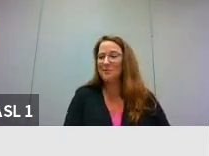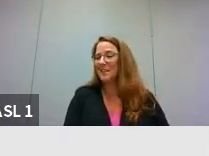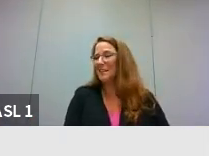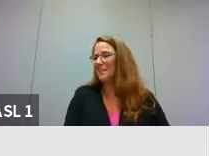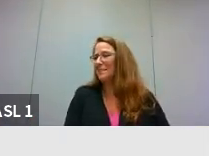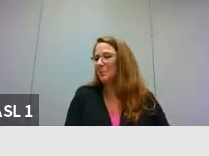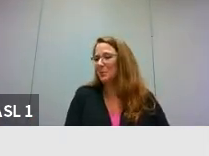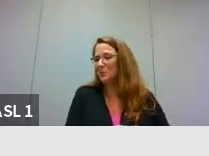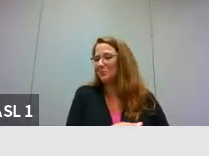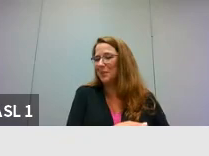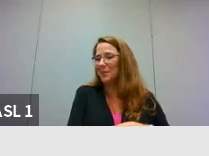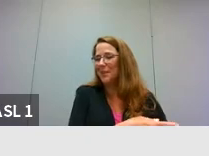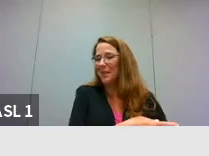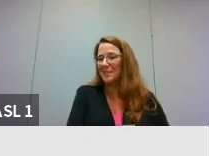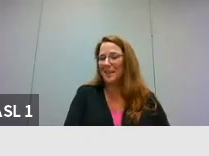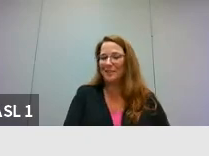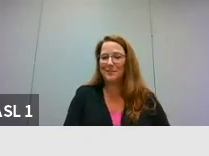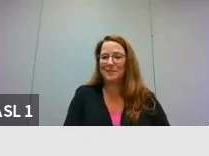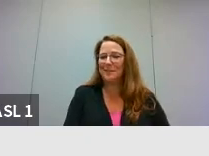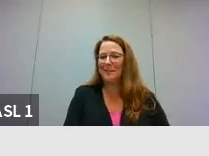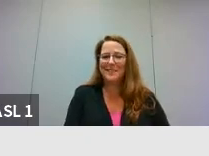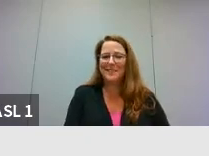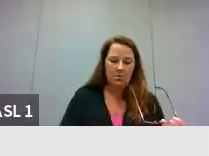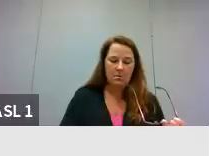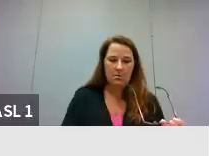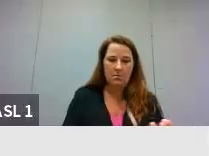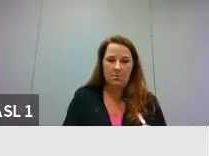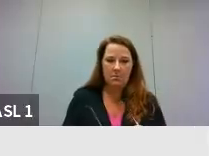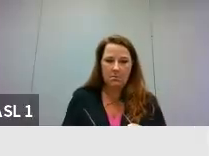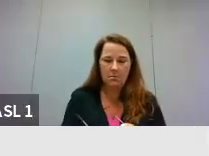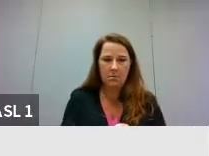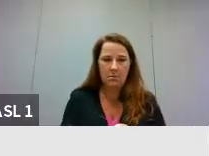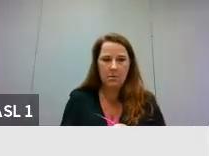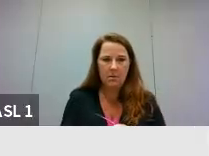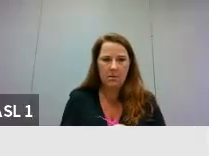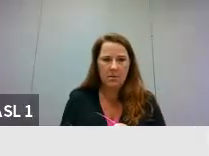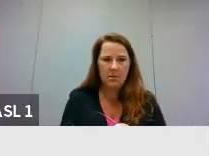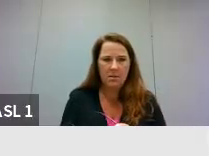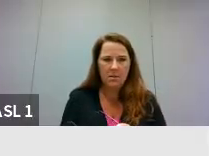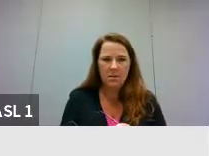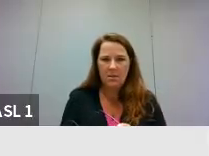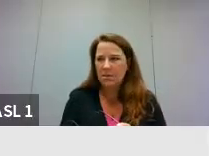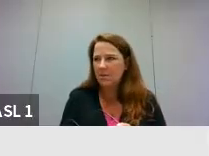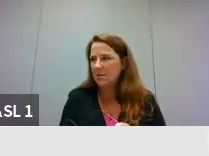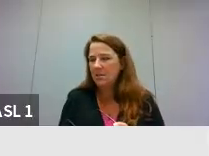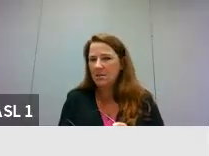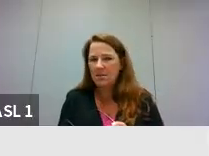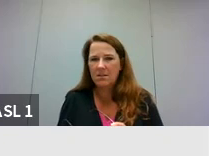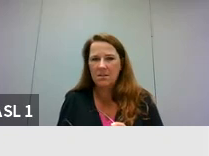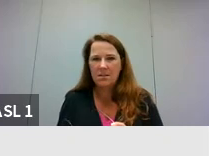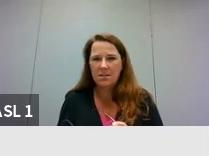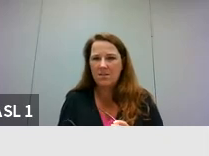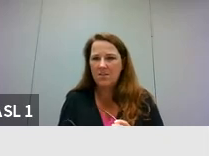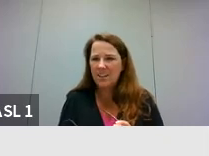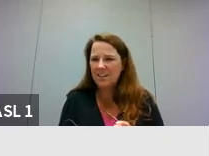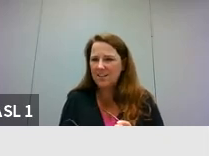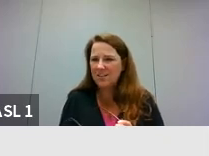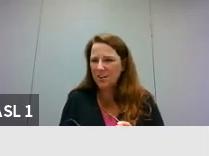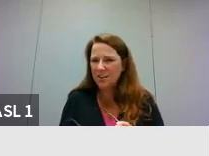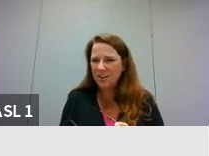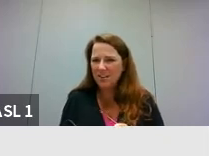All right, I'm gonna, I'm in touch with David McKenzie. I think he saw that that's written in the chat.